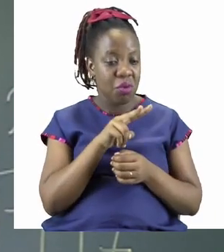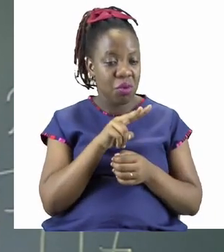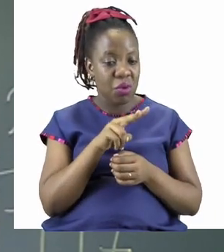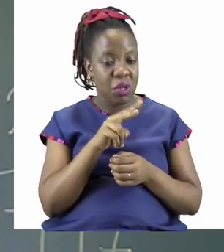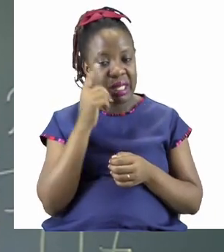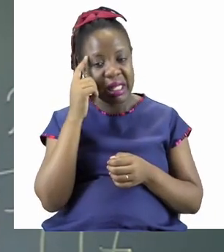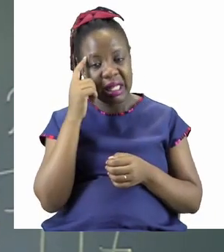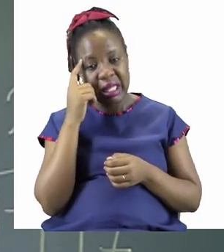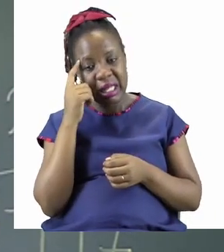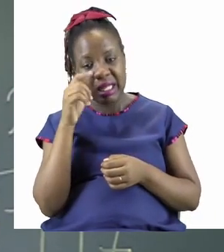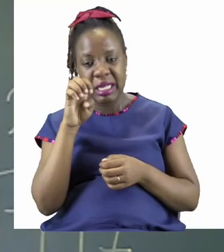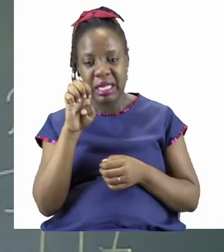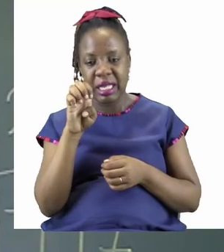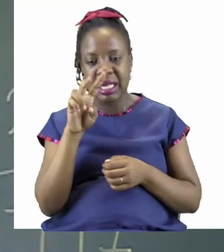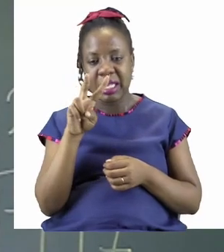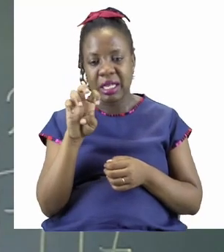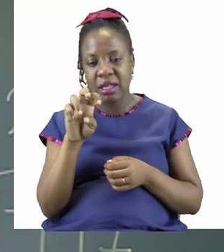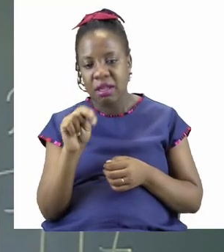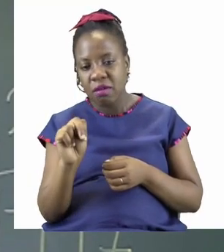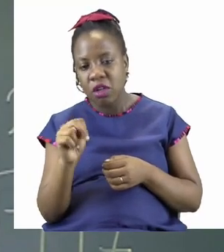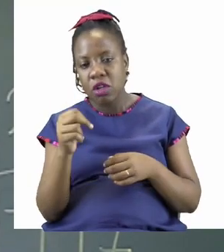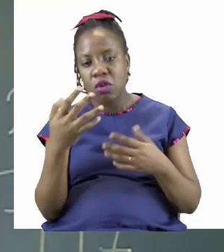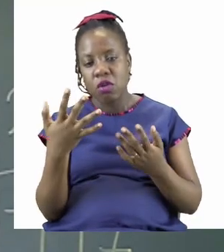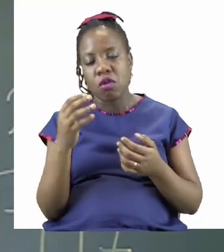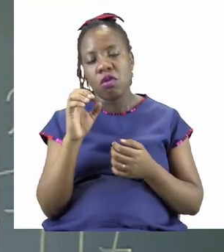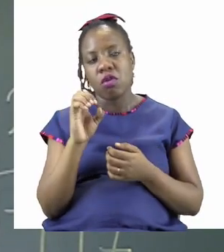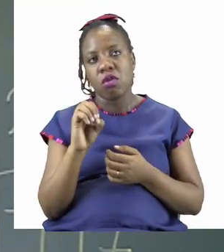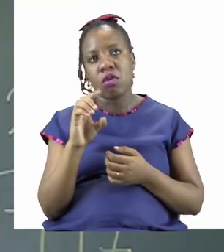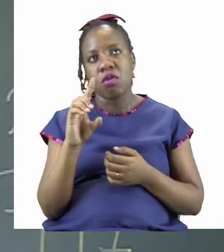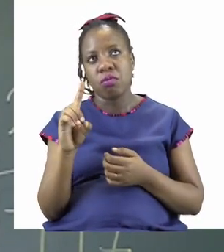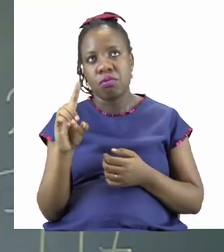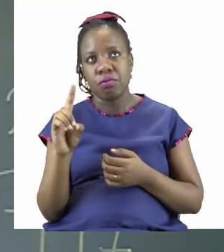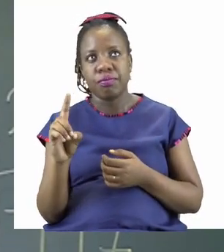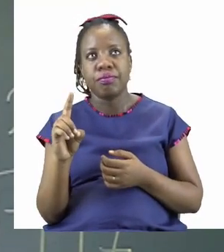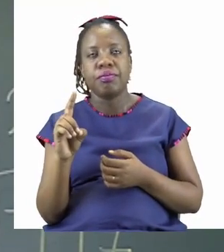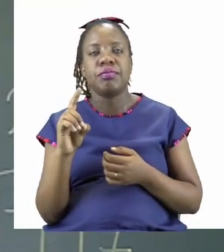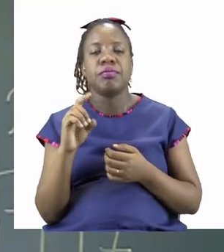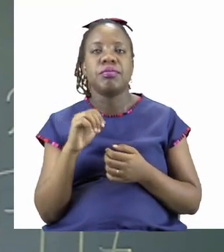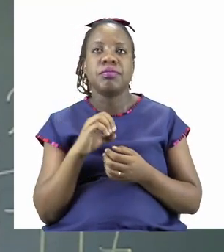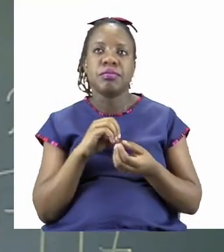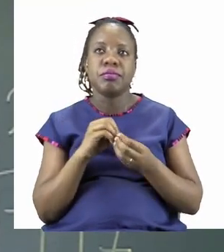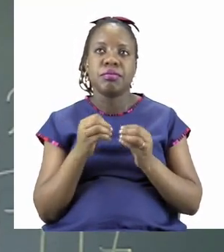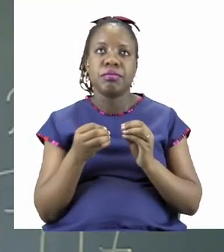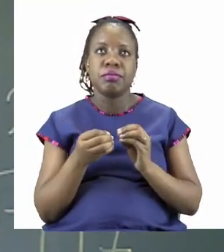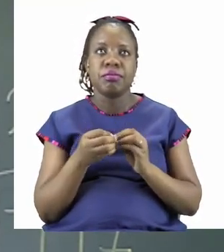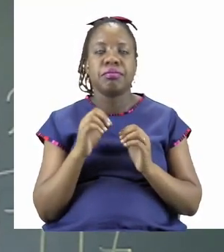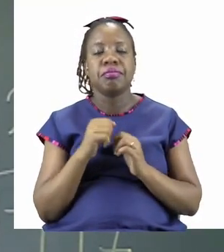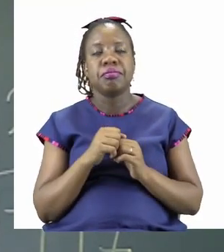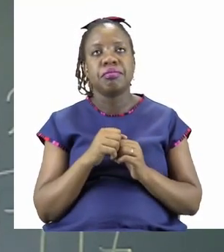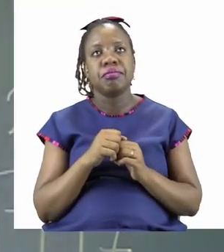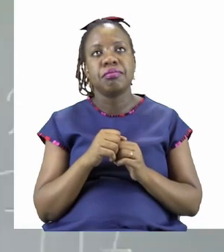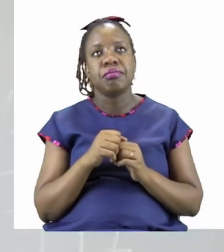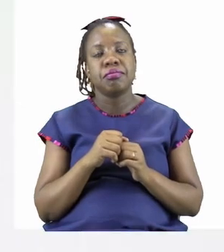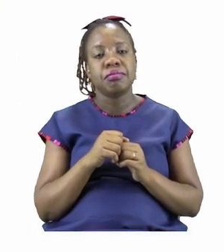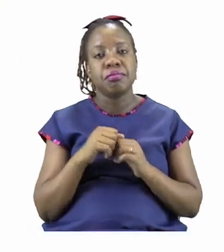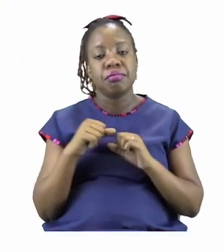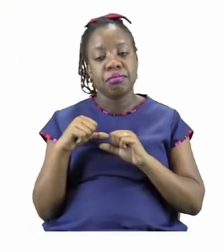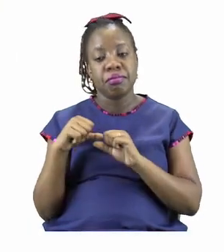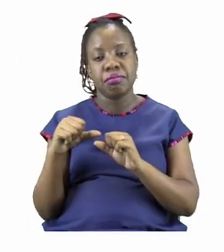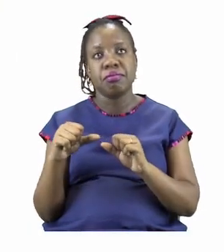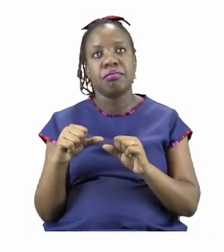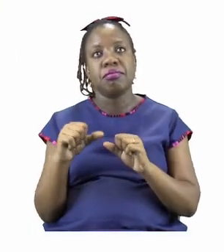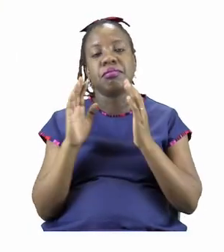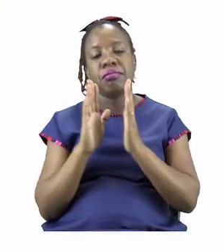right. Now boys and girls, before I leave you to finish these activities, let's quickly turn our booklets to page